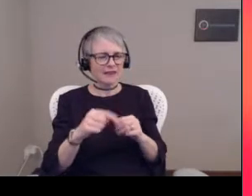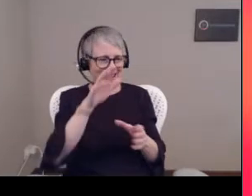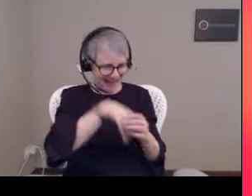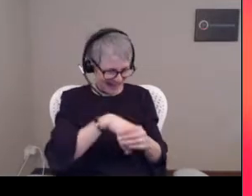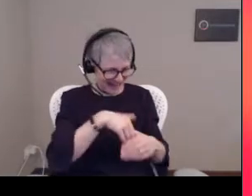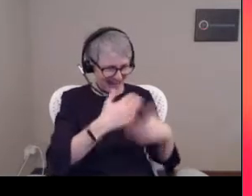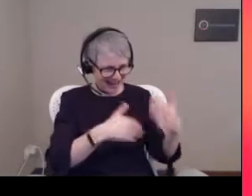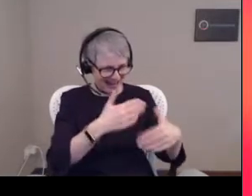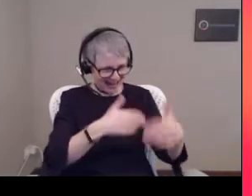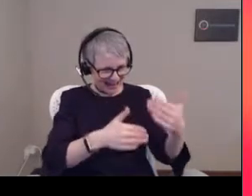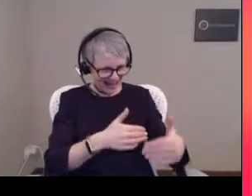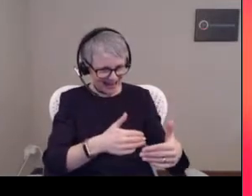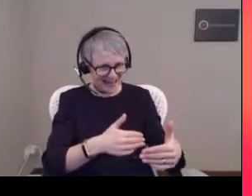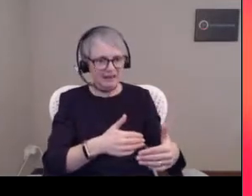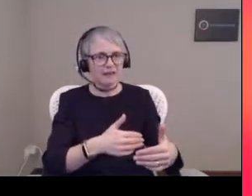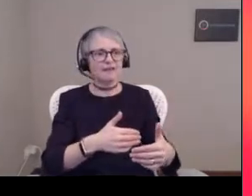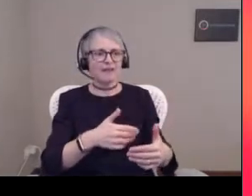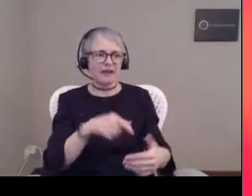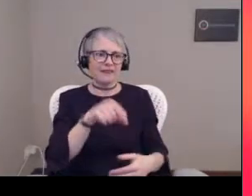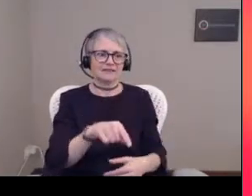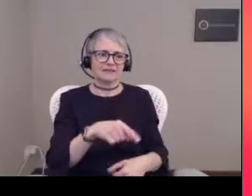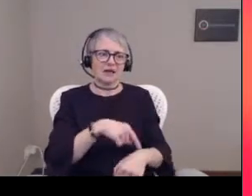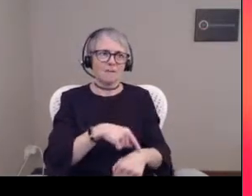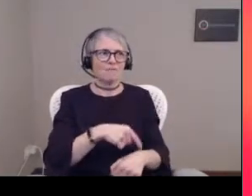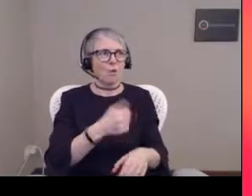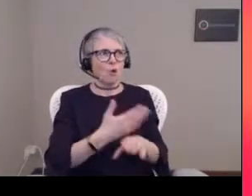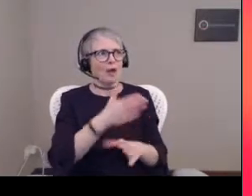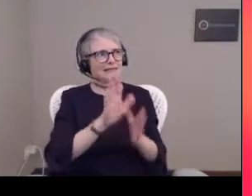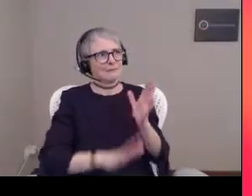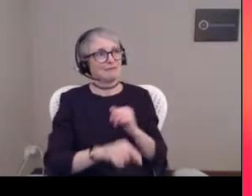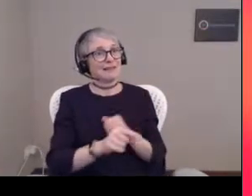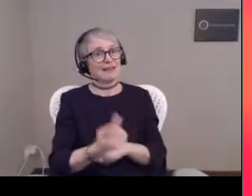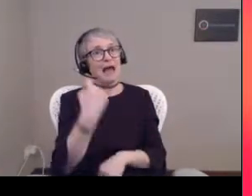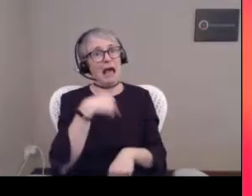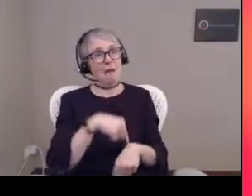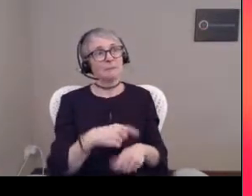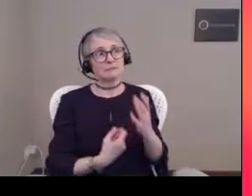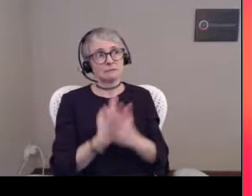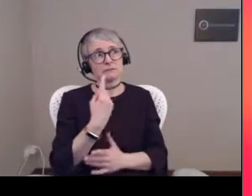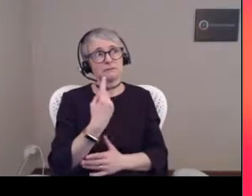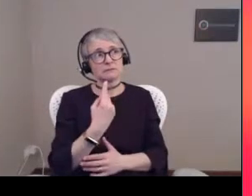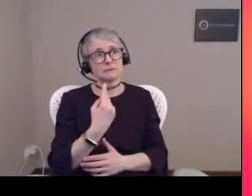work experience programs. That was quite prevalent when I joined 4.5 years ago.